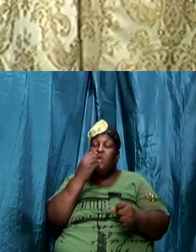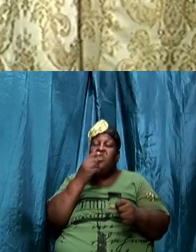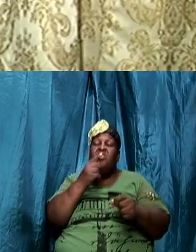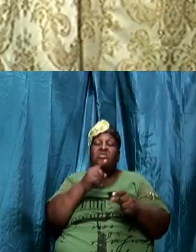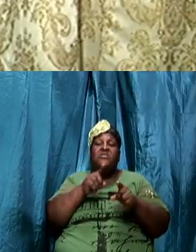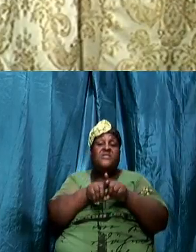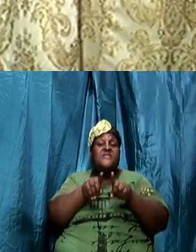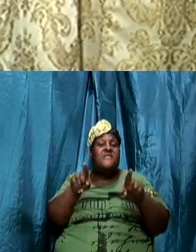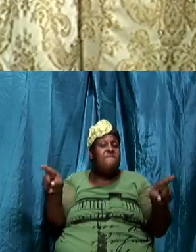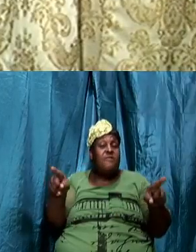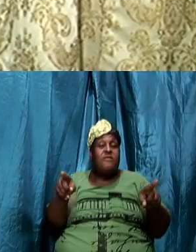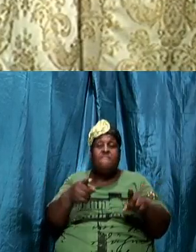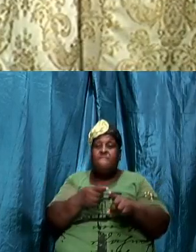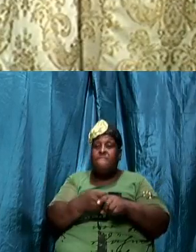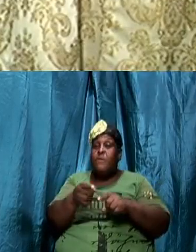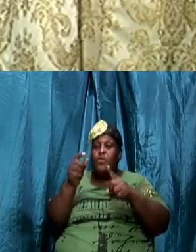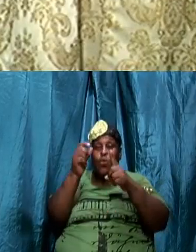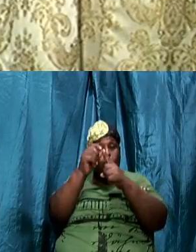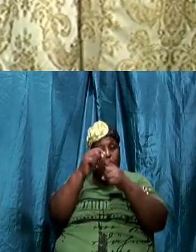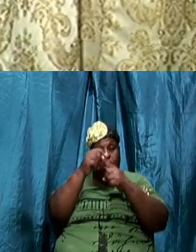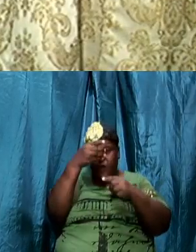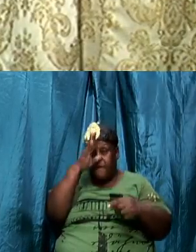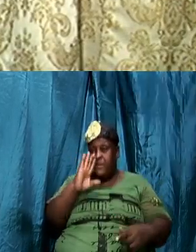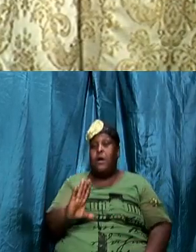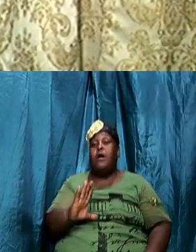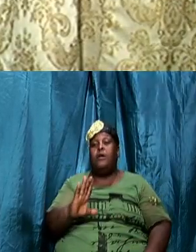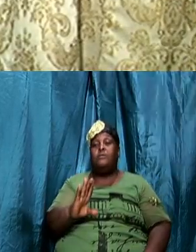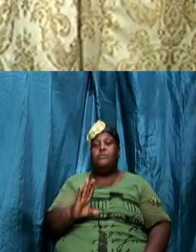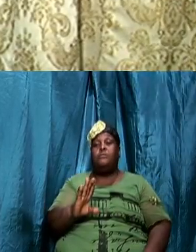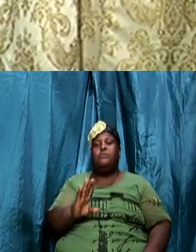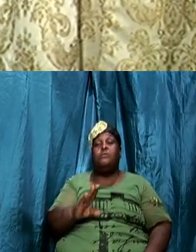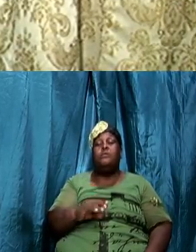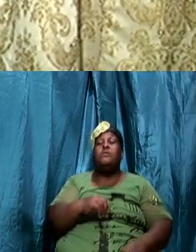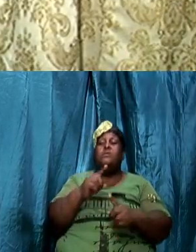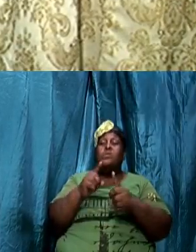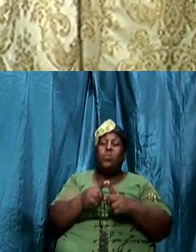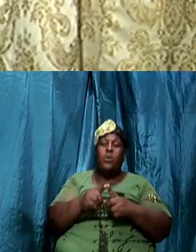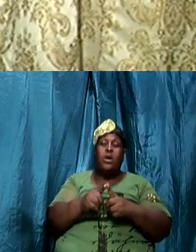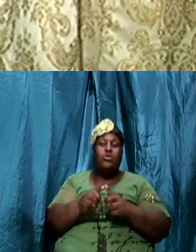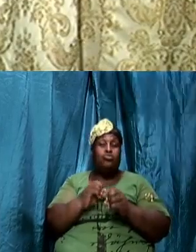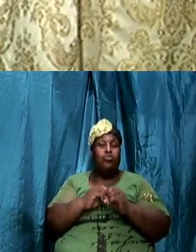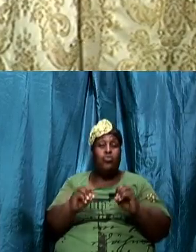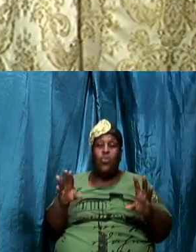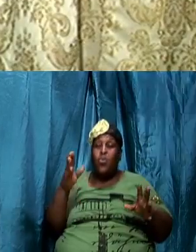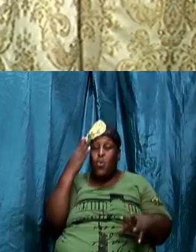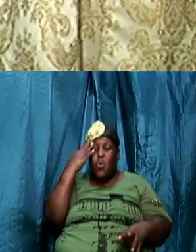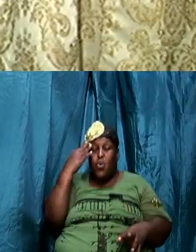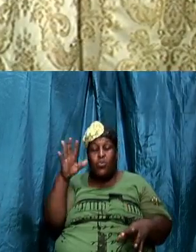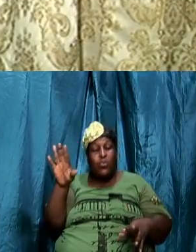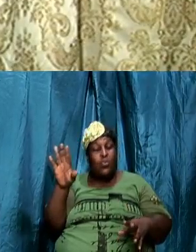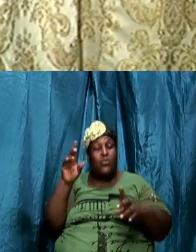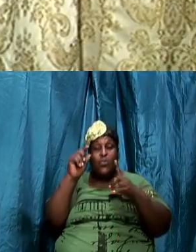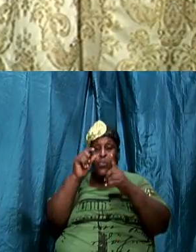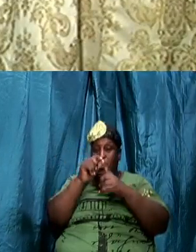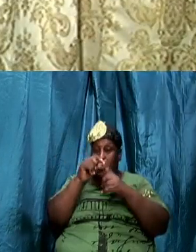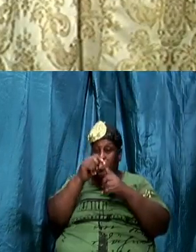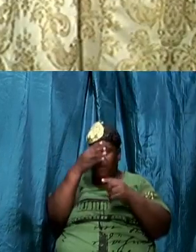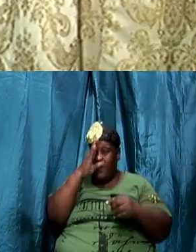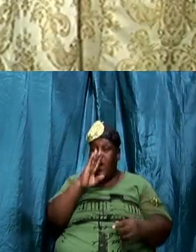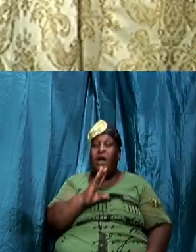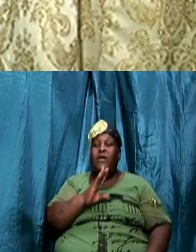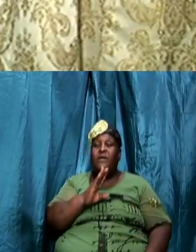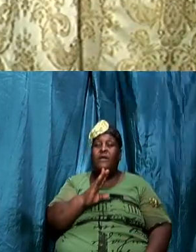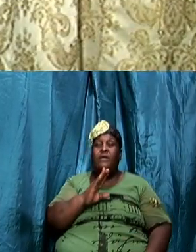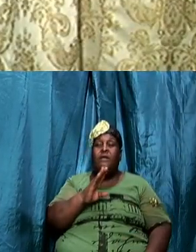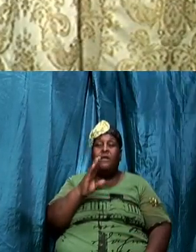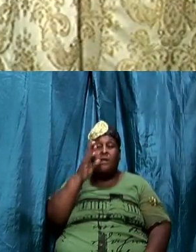Not according to the word. When we don't know the word,